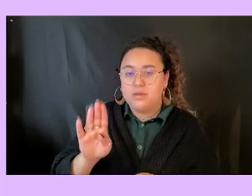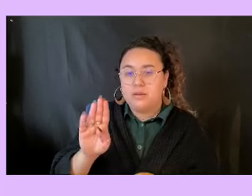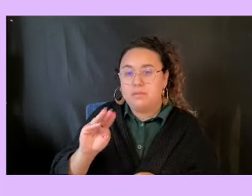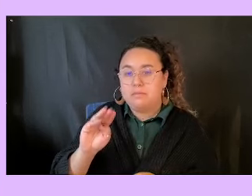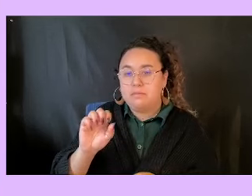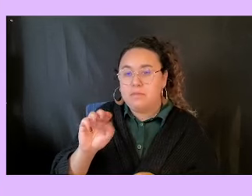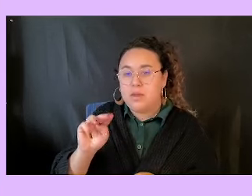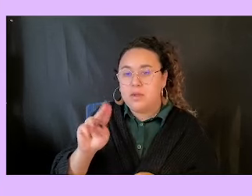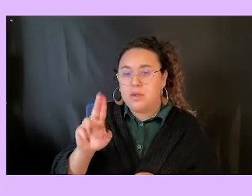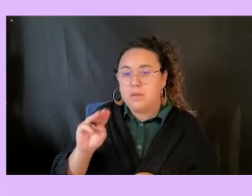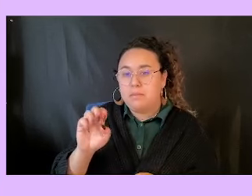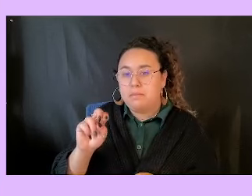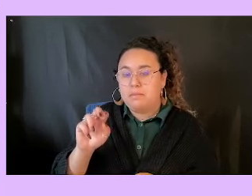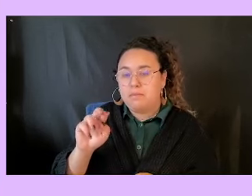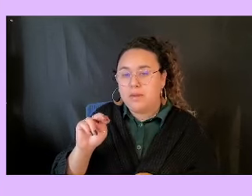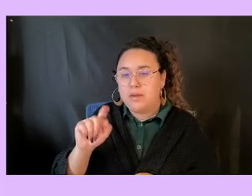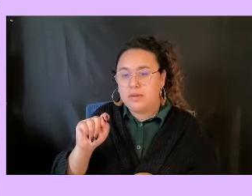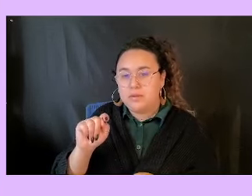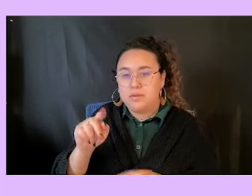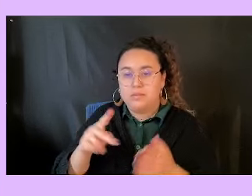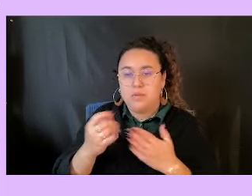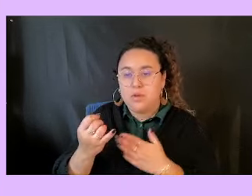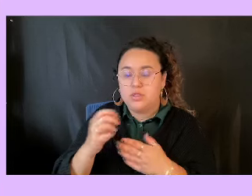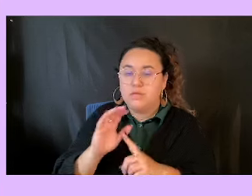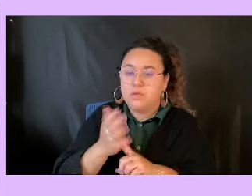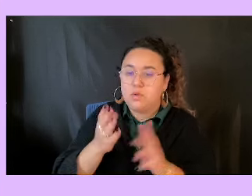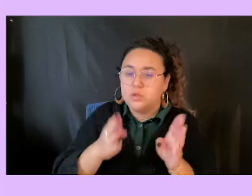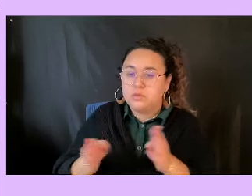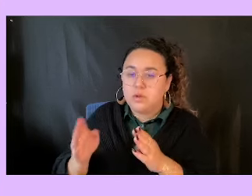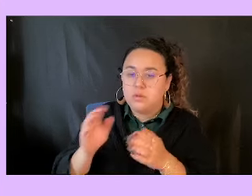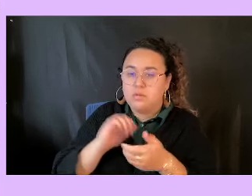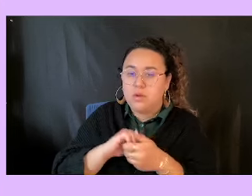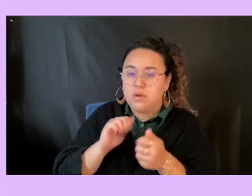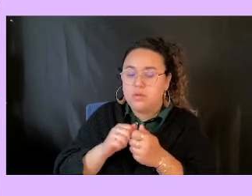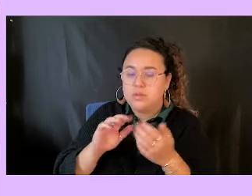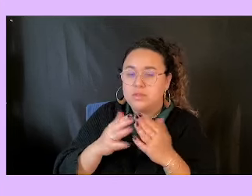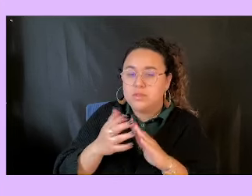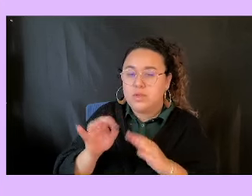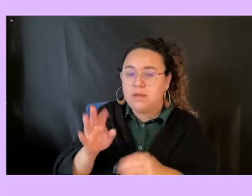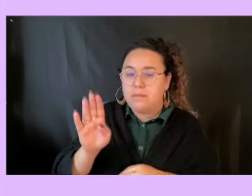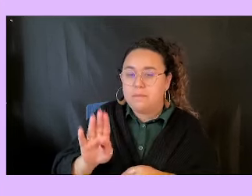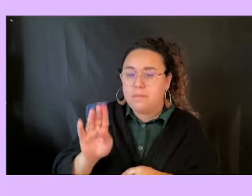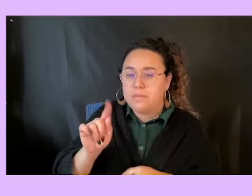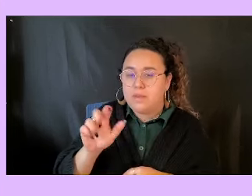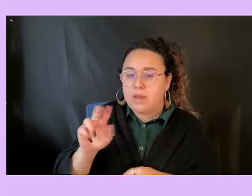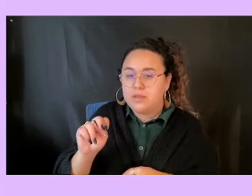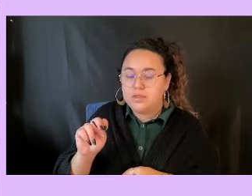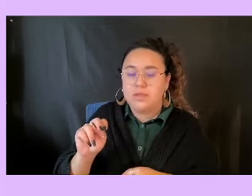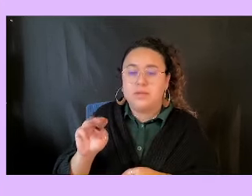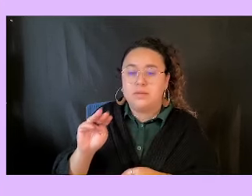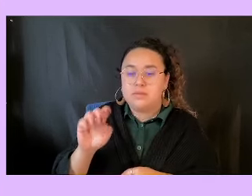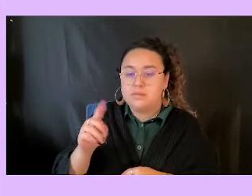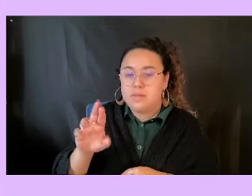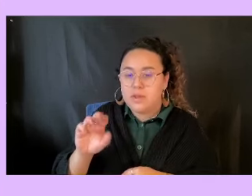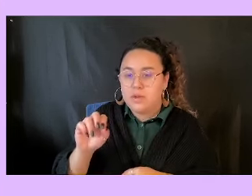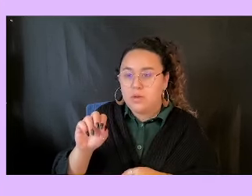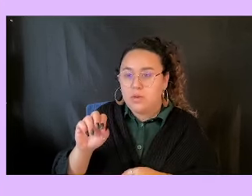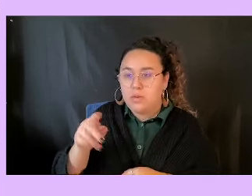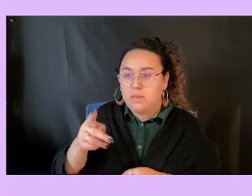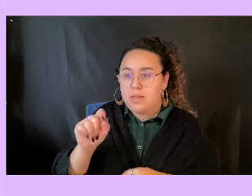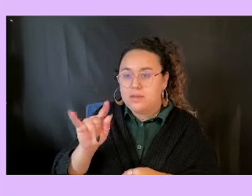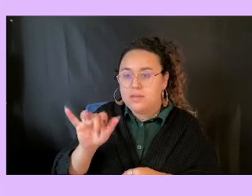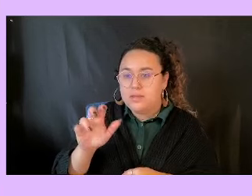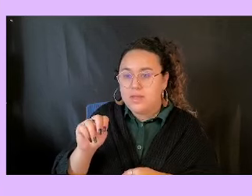plan in partnership with the City of Boston and Metropolitan Planning Area Council that involved lots of organizations